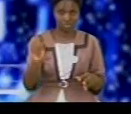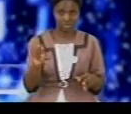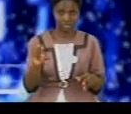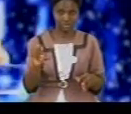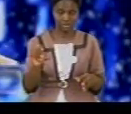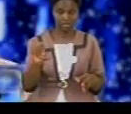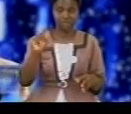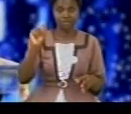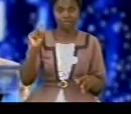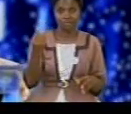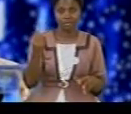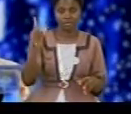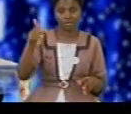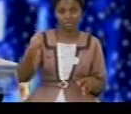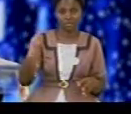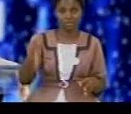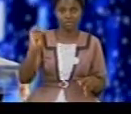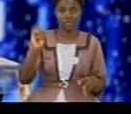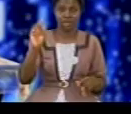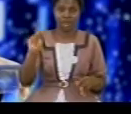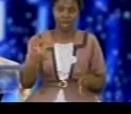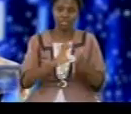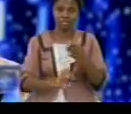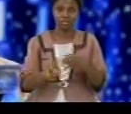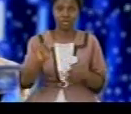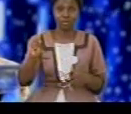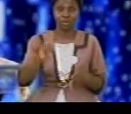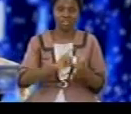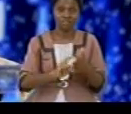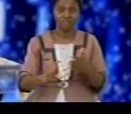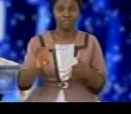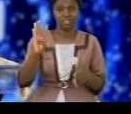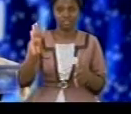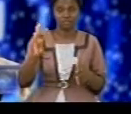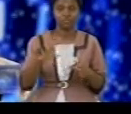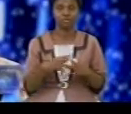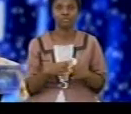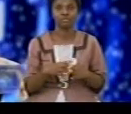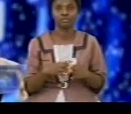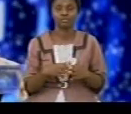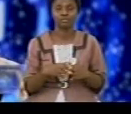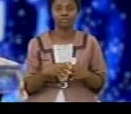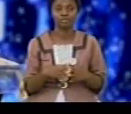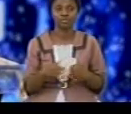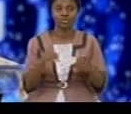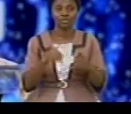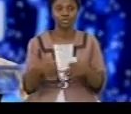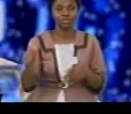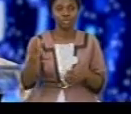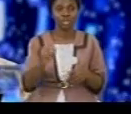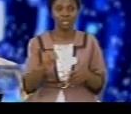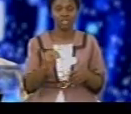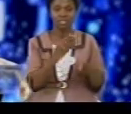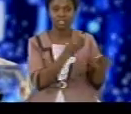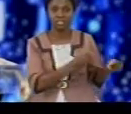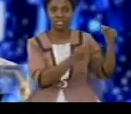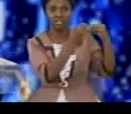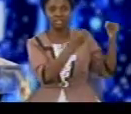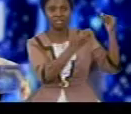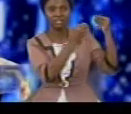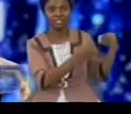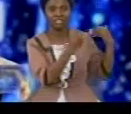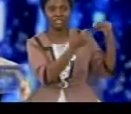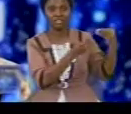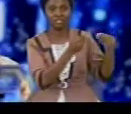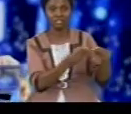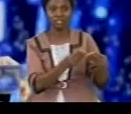1 Peter chapter 1, verse 4. To an inheritance incorruptible and undefiled, and that fadeth not